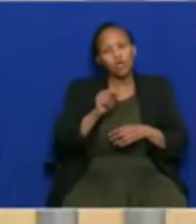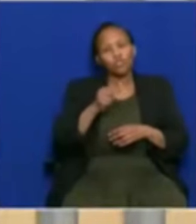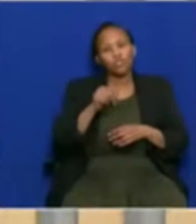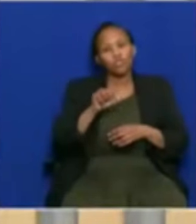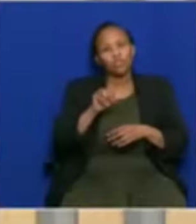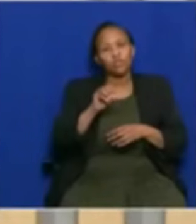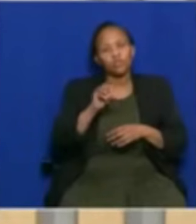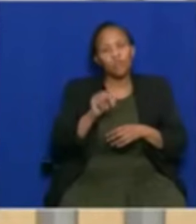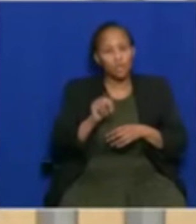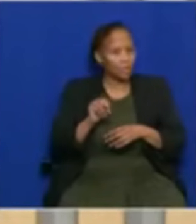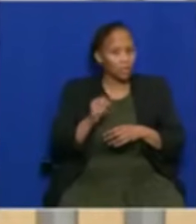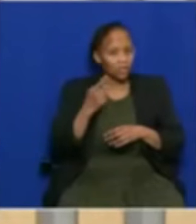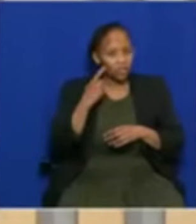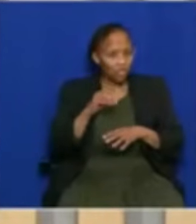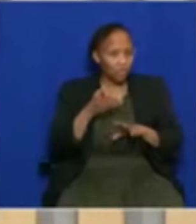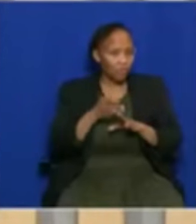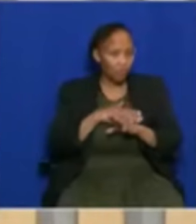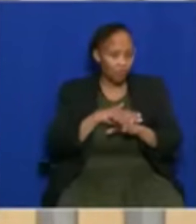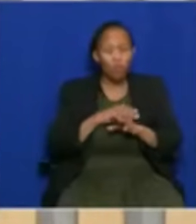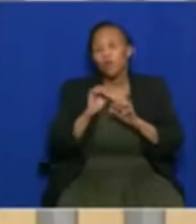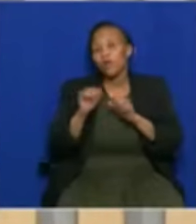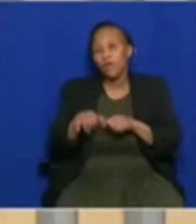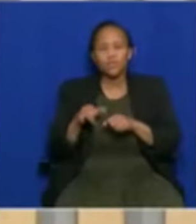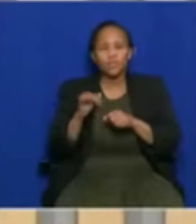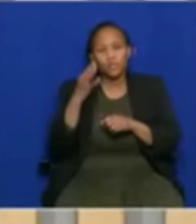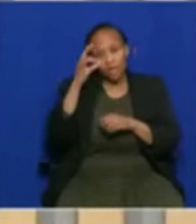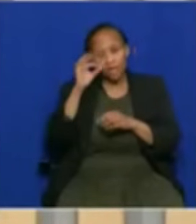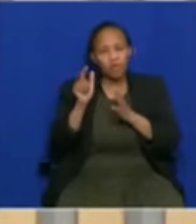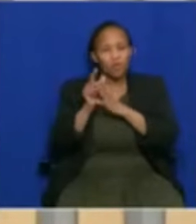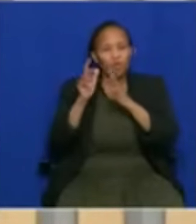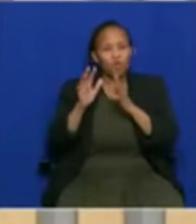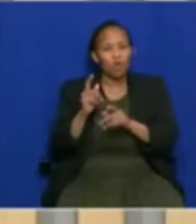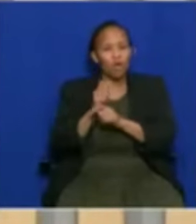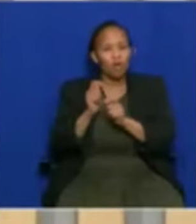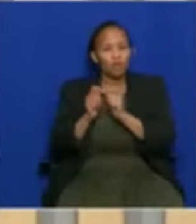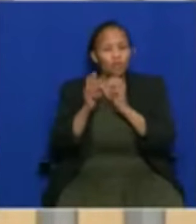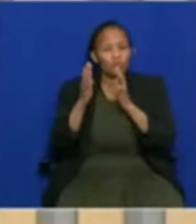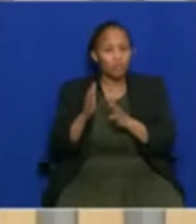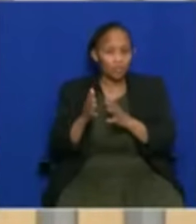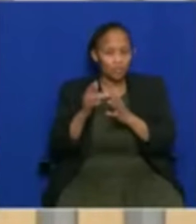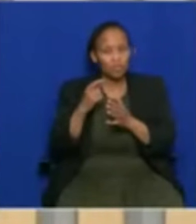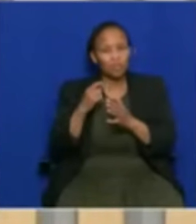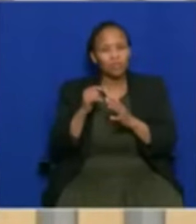draft the charge sheet. Mm-hmm. The charge sheet is presented to the deputy,